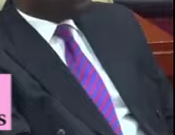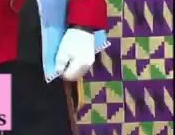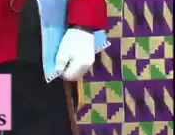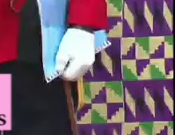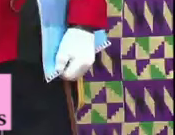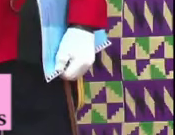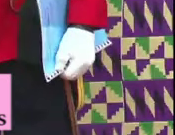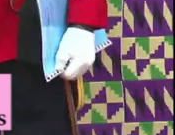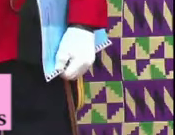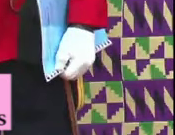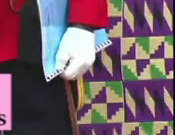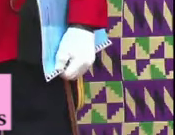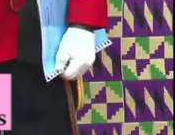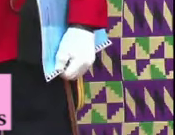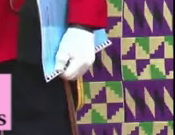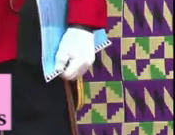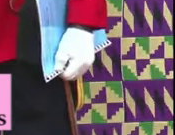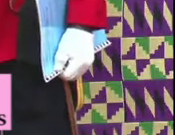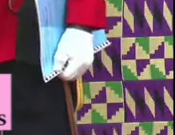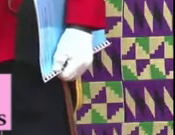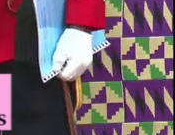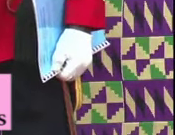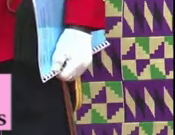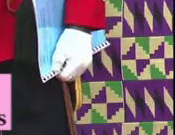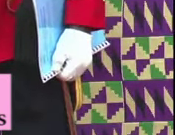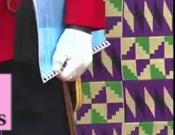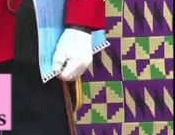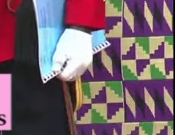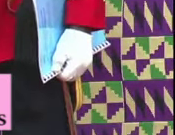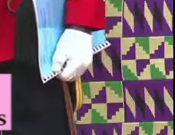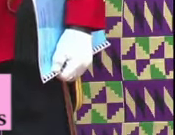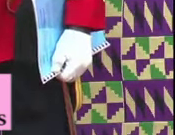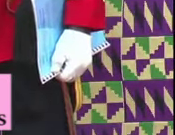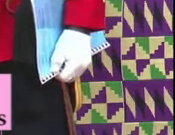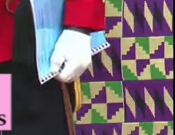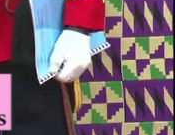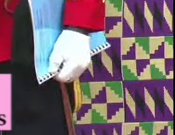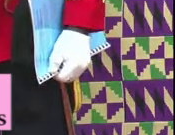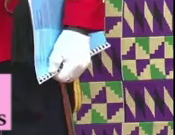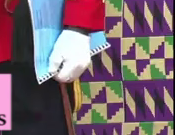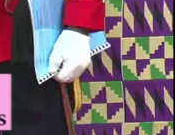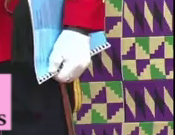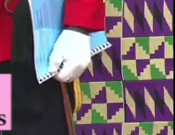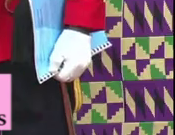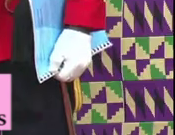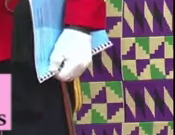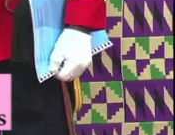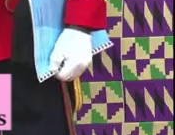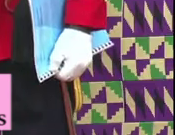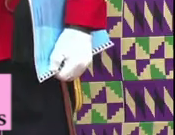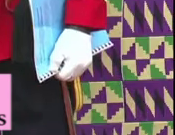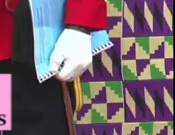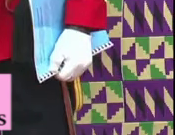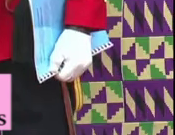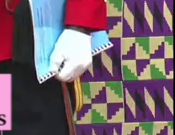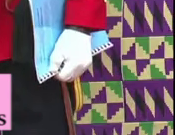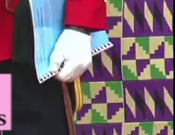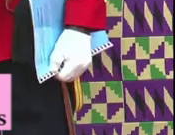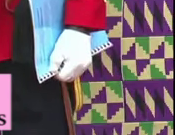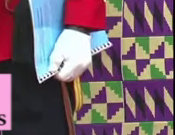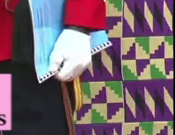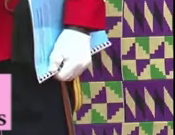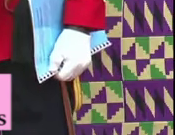drone delivery services, has delivered some 14.8 million units of life-saving medical